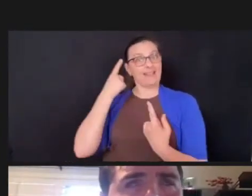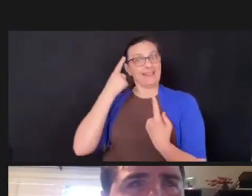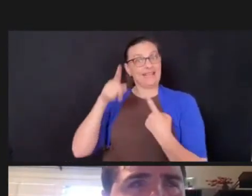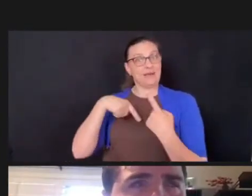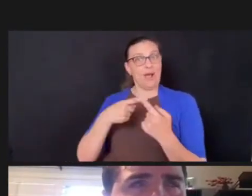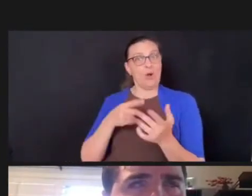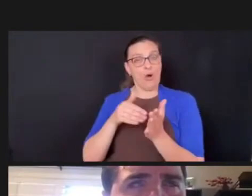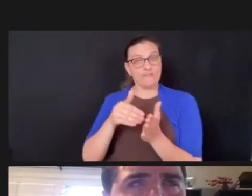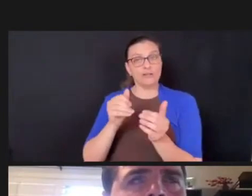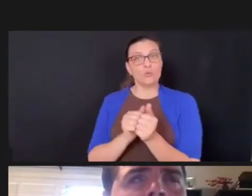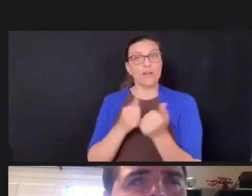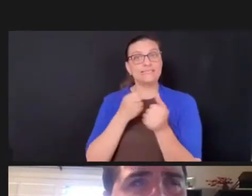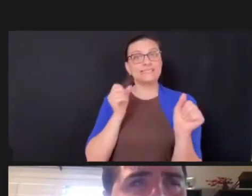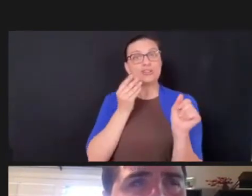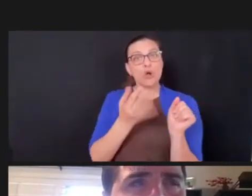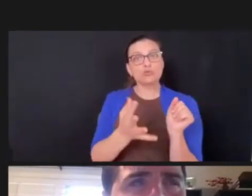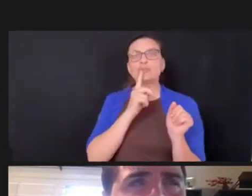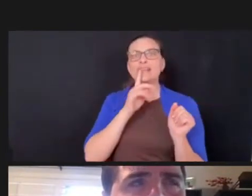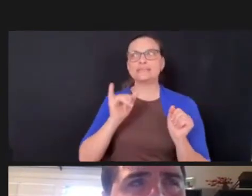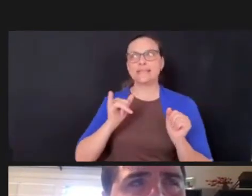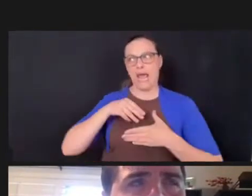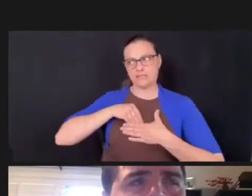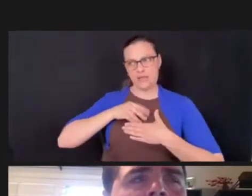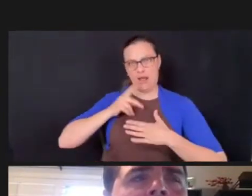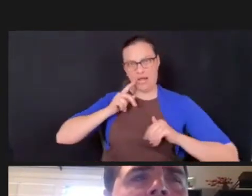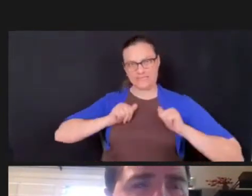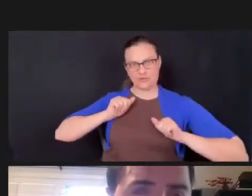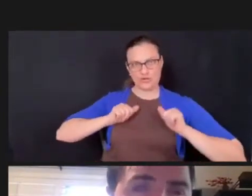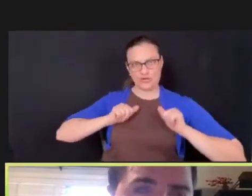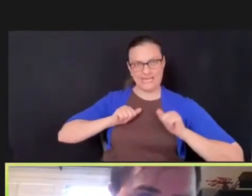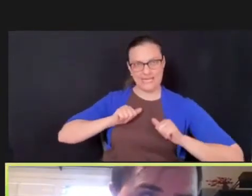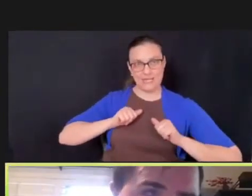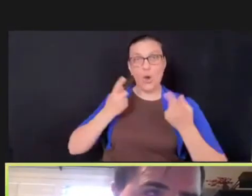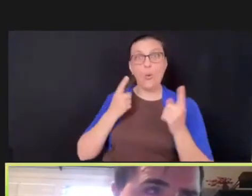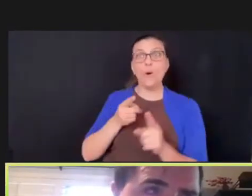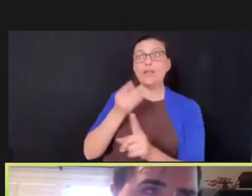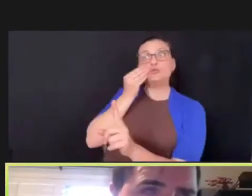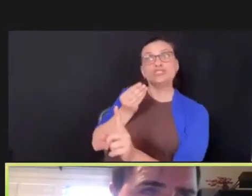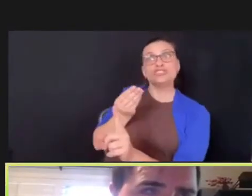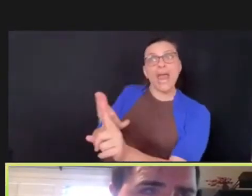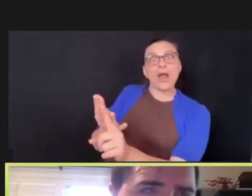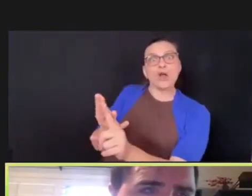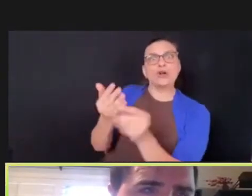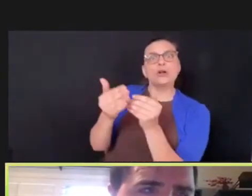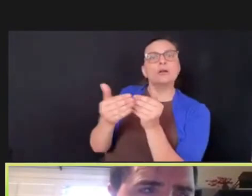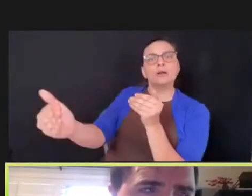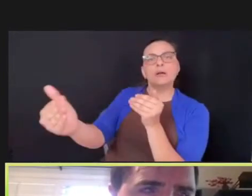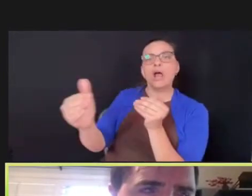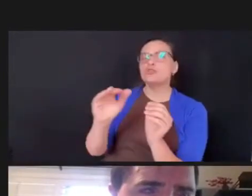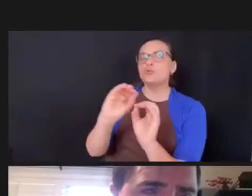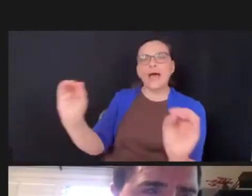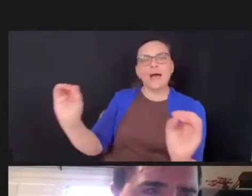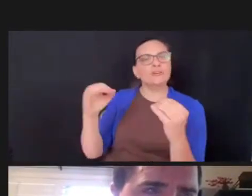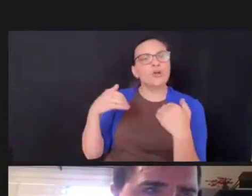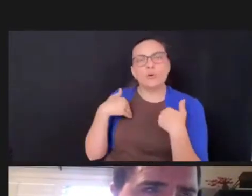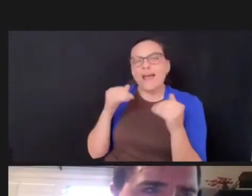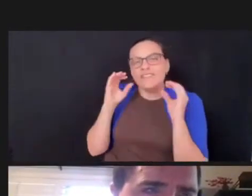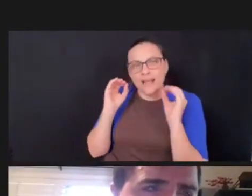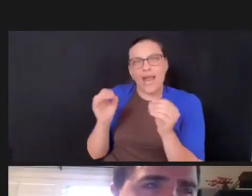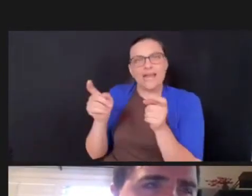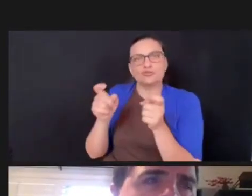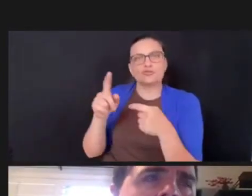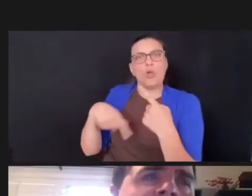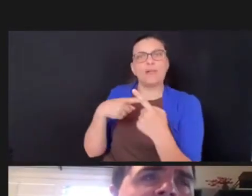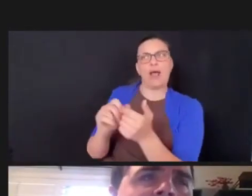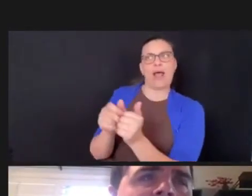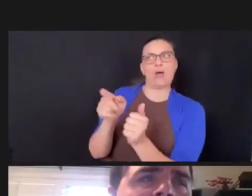that information, you don't have any control over how the person responds. You don't have any control over whether or not they tell anybody else. You can